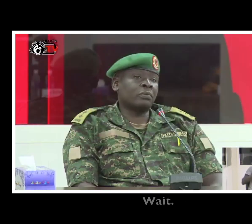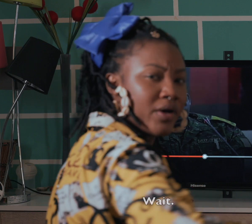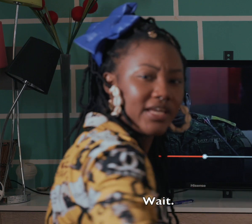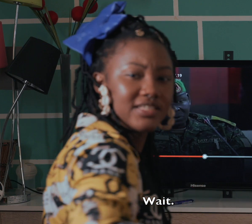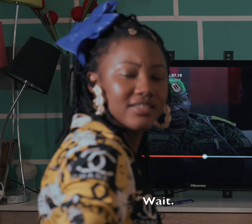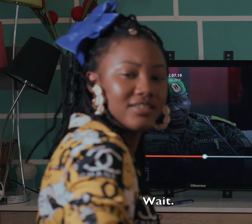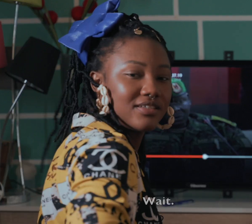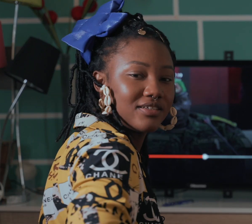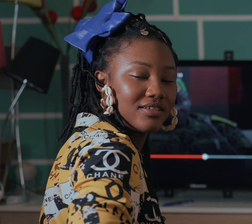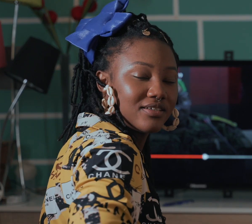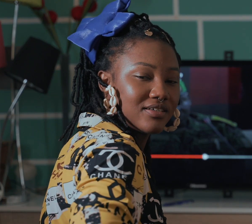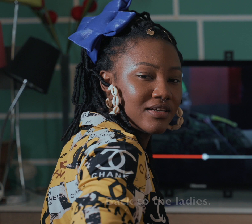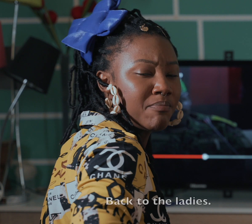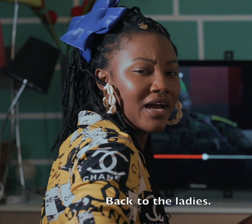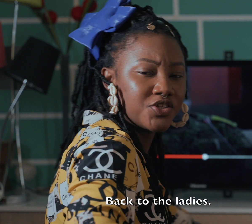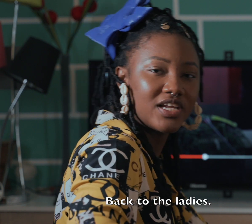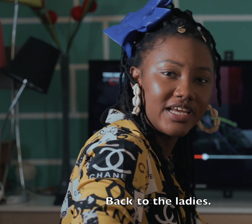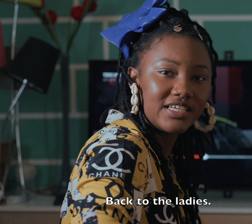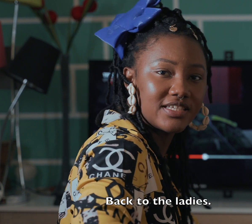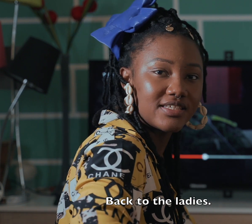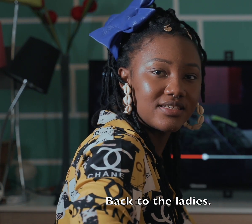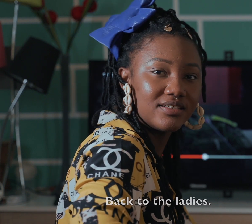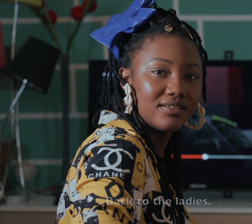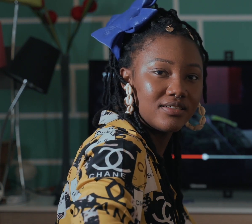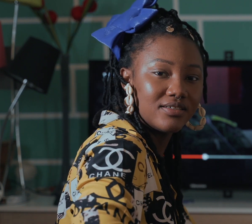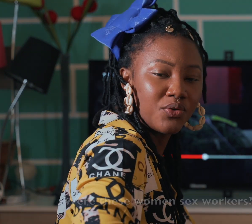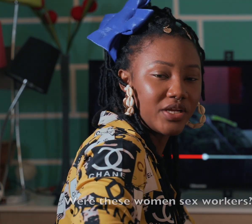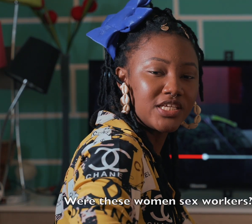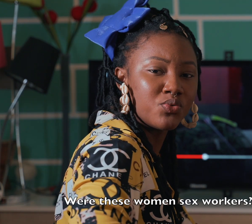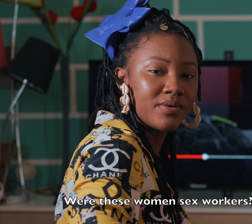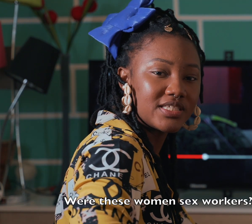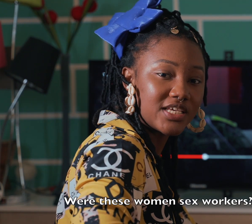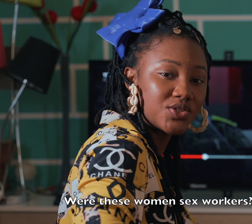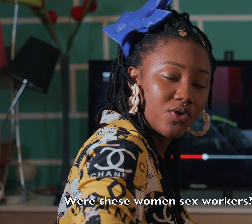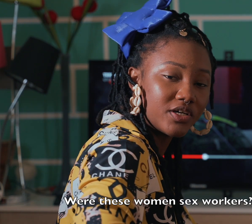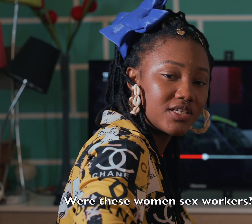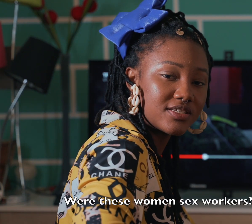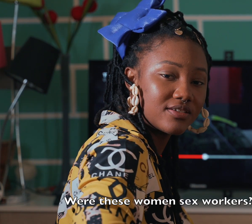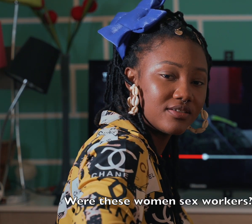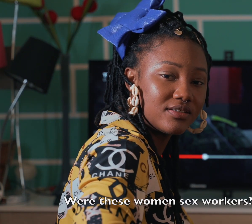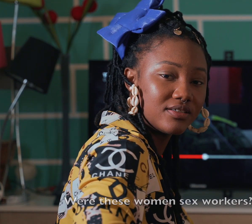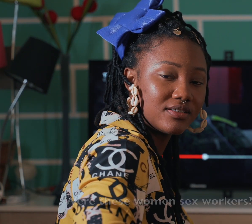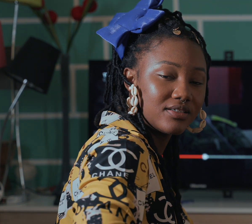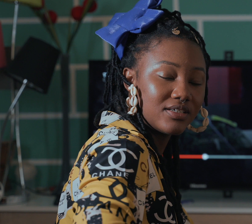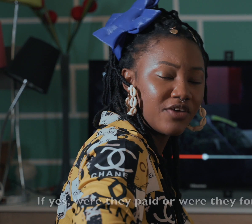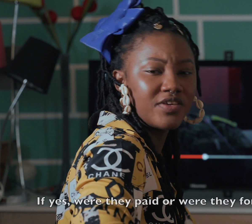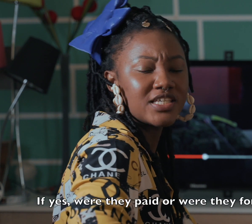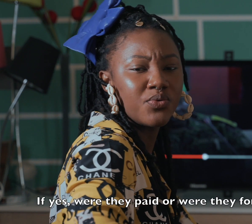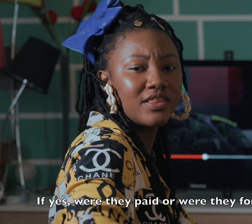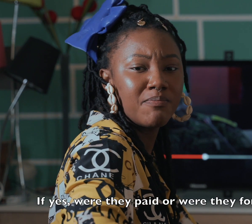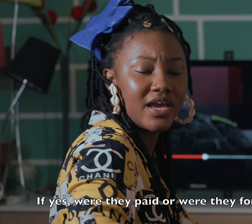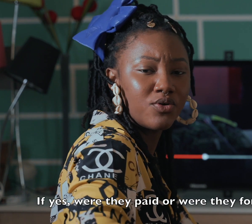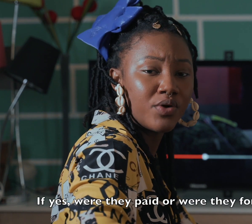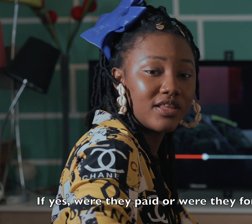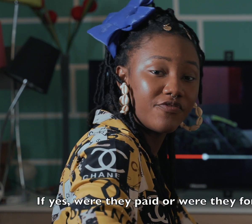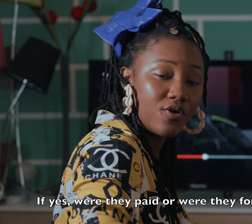was going on. Wait. Back to the ladies. Were these women sex workers? If yes, were